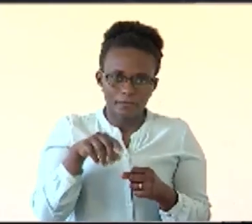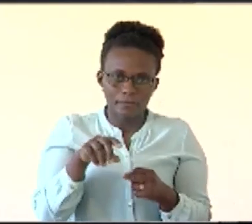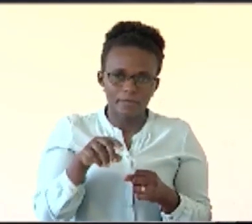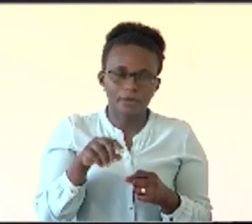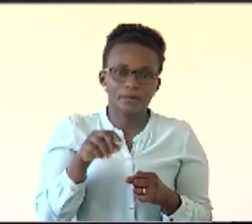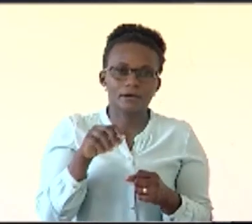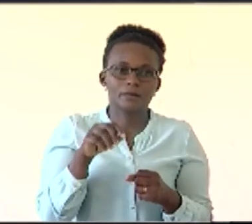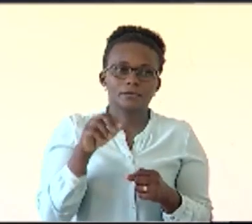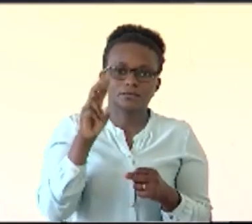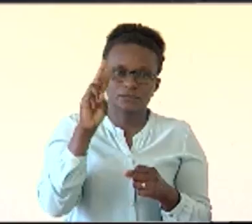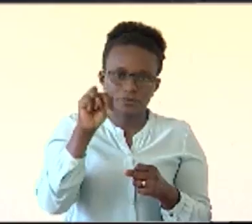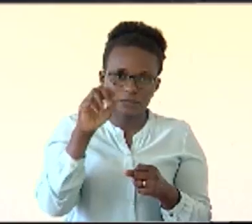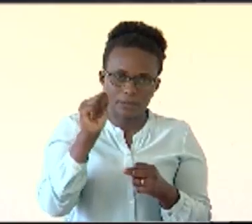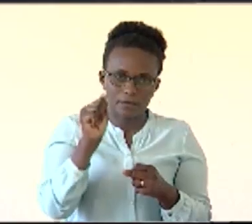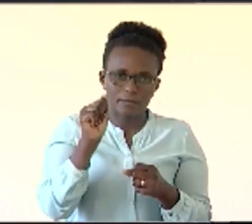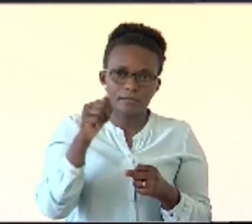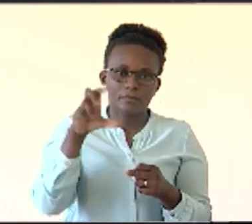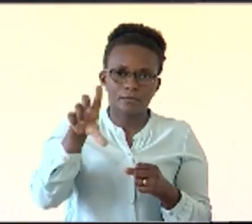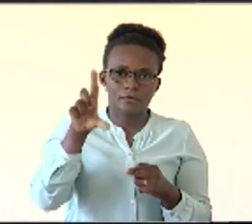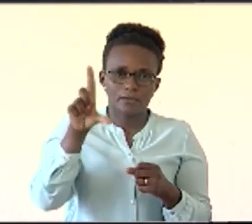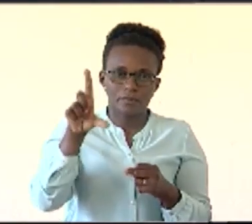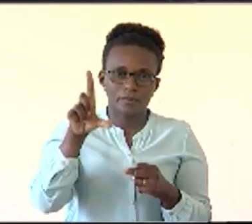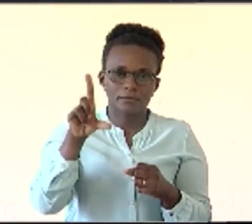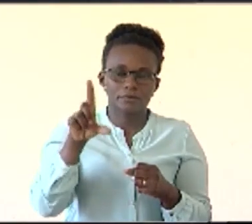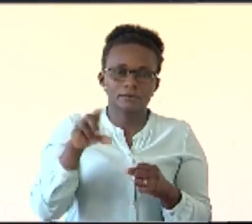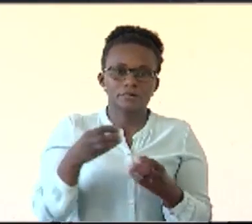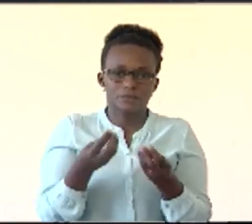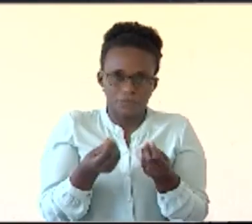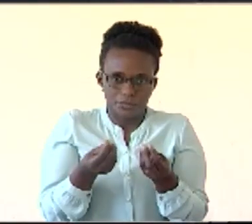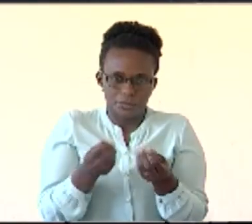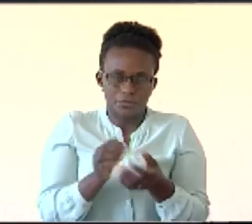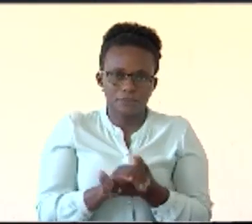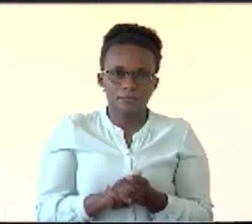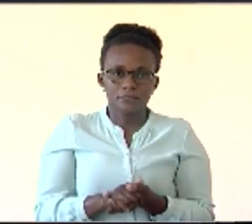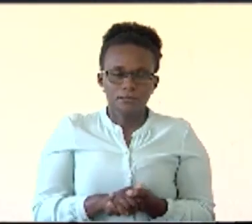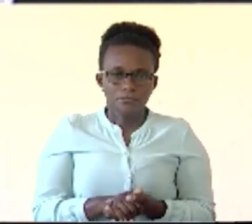of sodium chloride solution